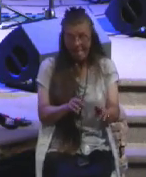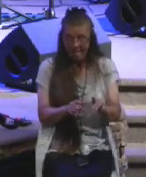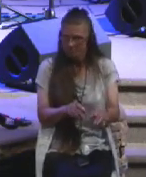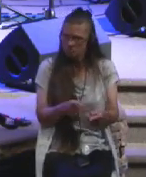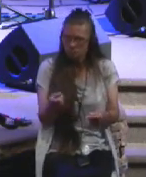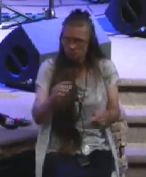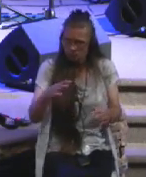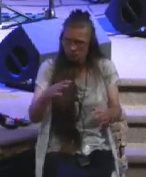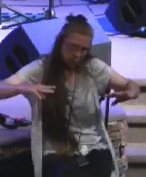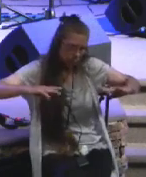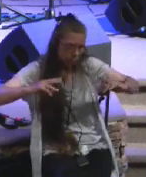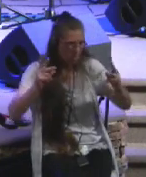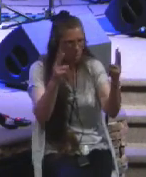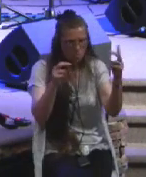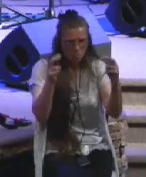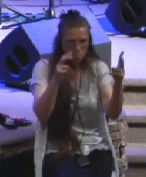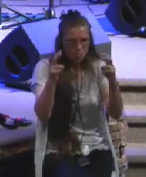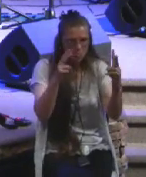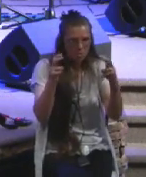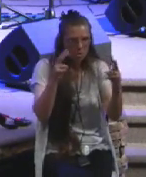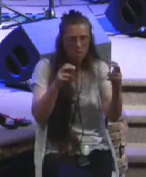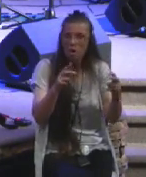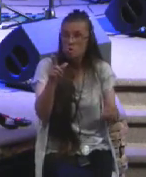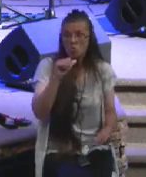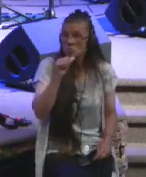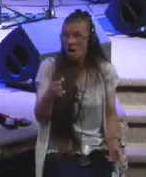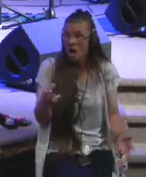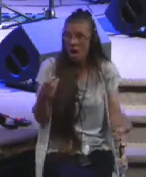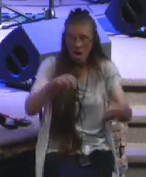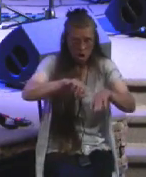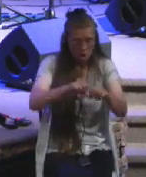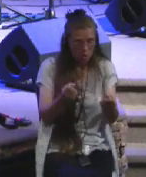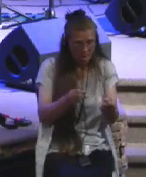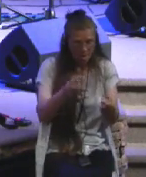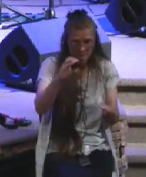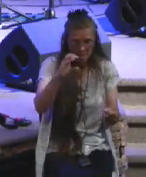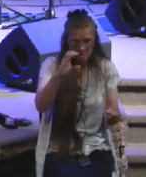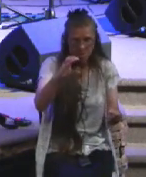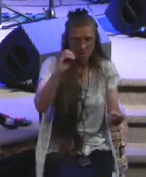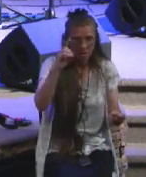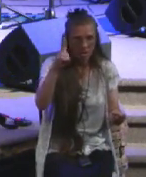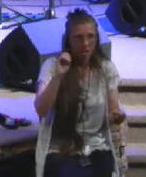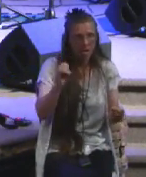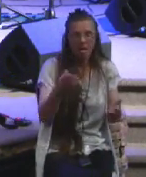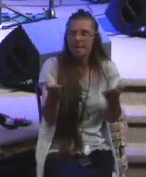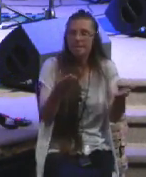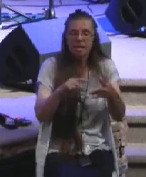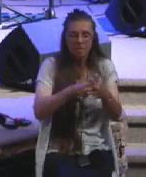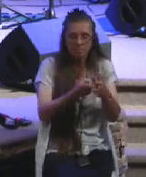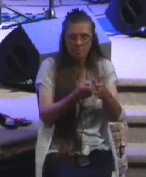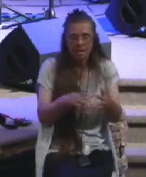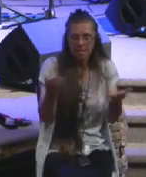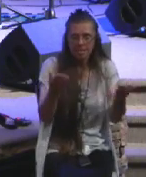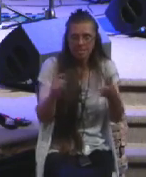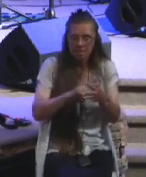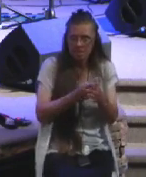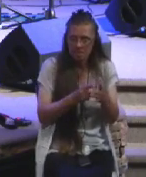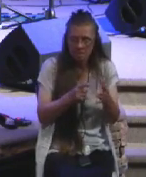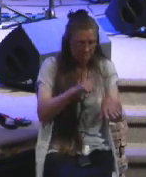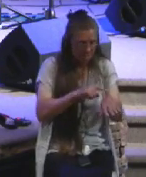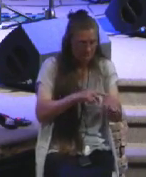But if you don't have one of these machines, you cannot crack the code. And the code always has to have a key. Anytime you send a code, there's